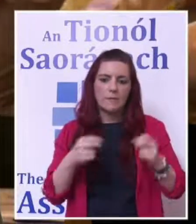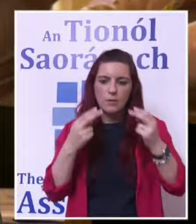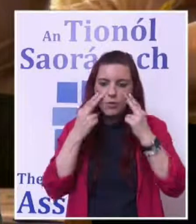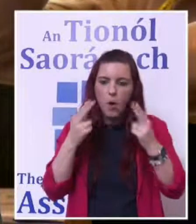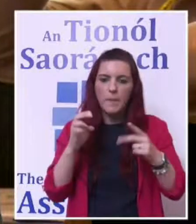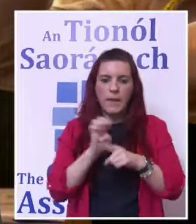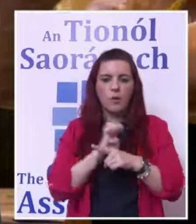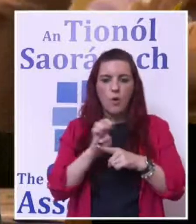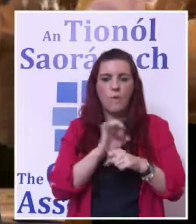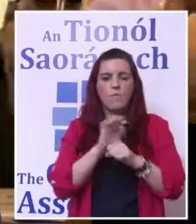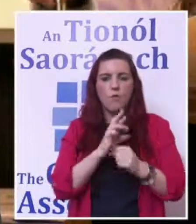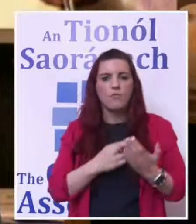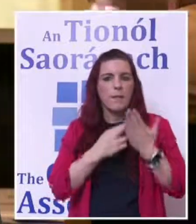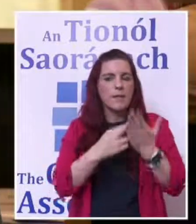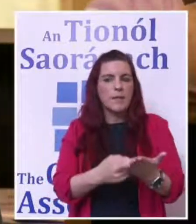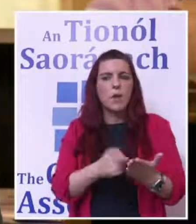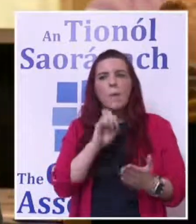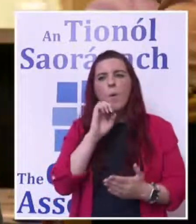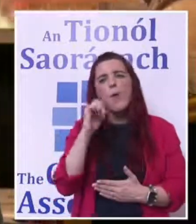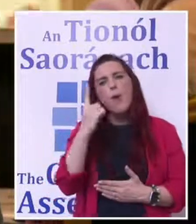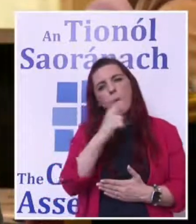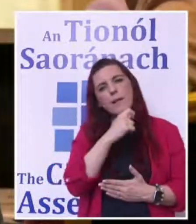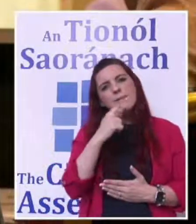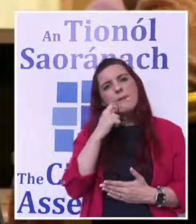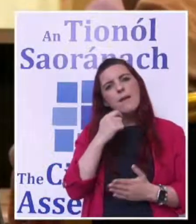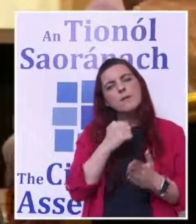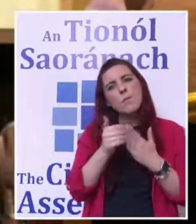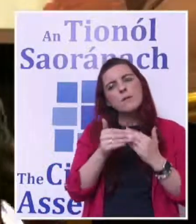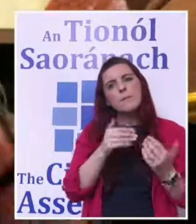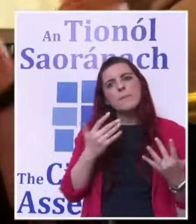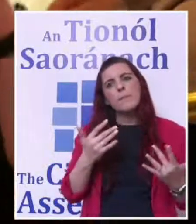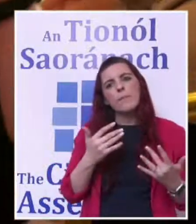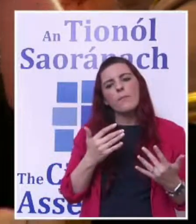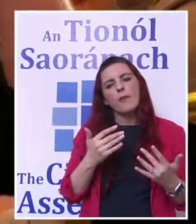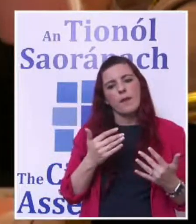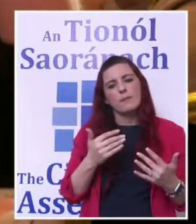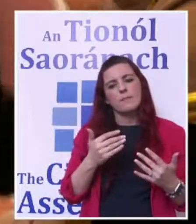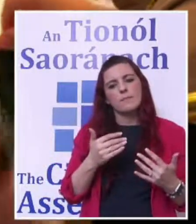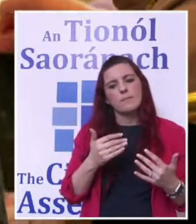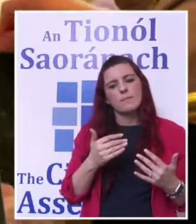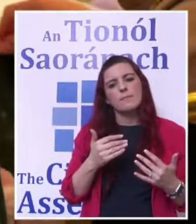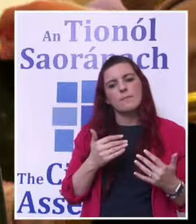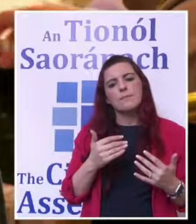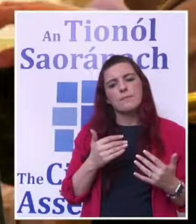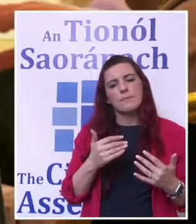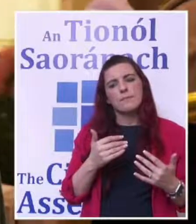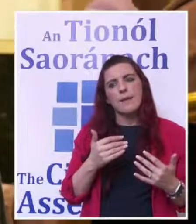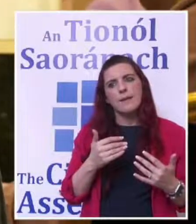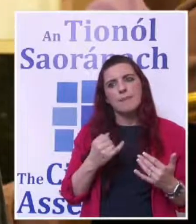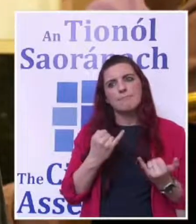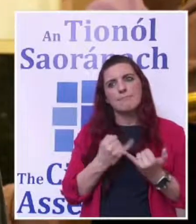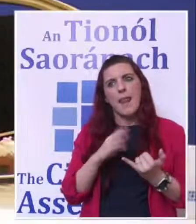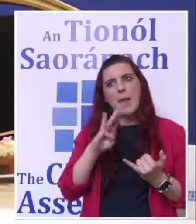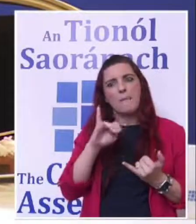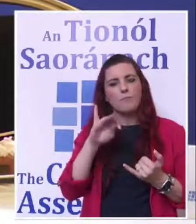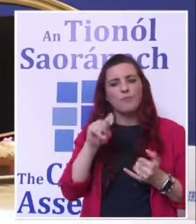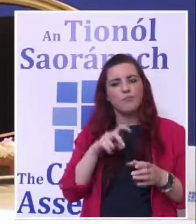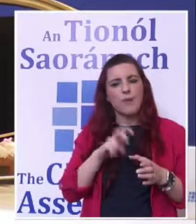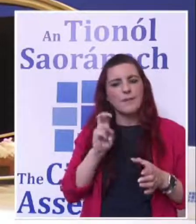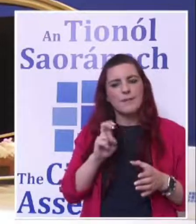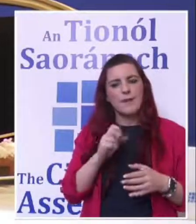for a recommendation. The only thing I would say, though, I mean, if not unlike something like the Brexit thing where